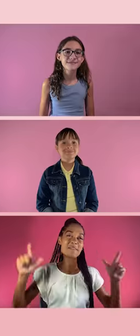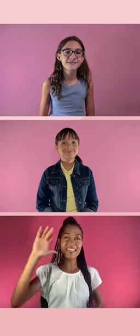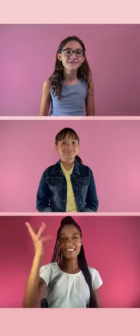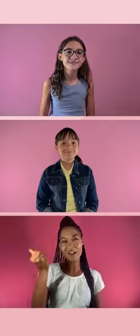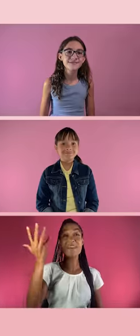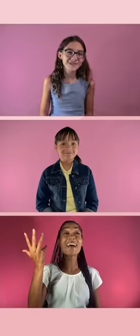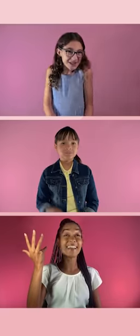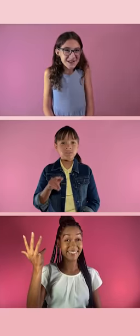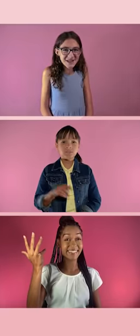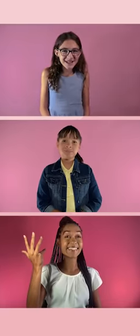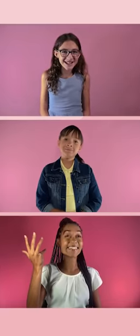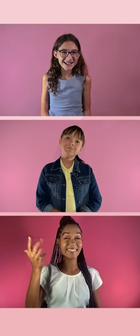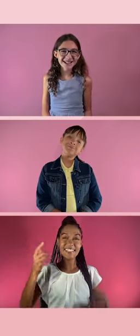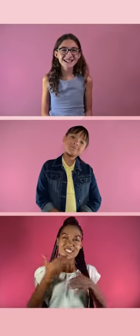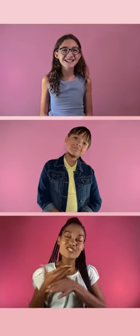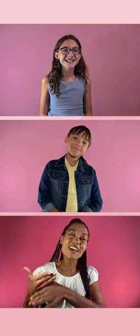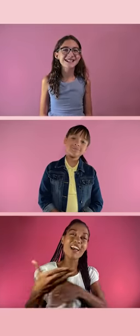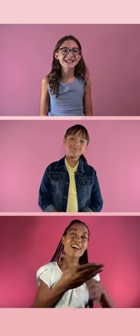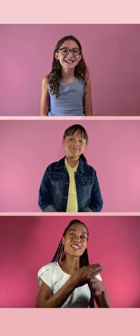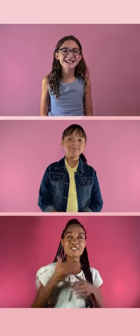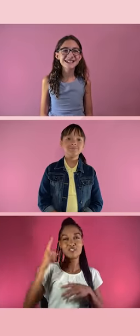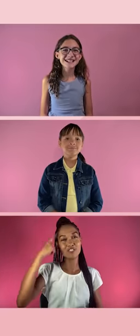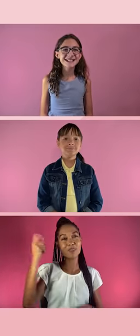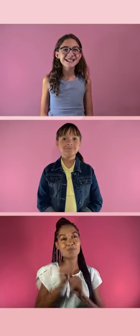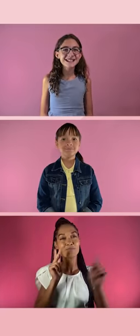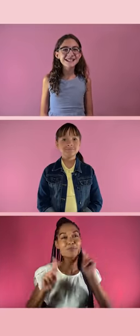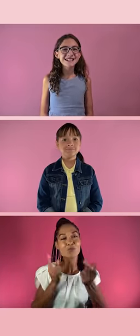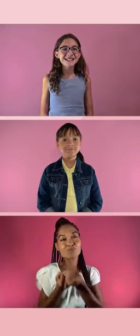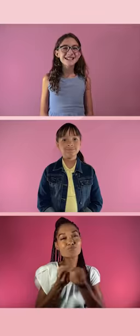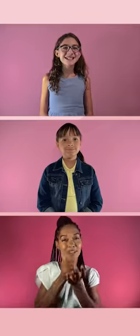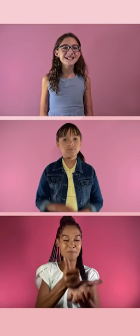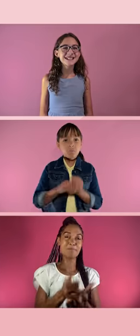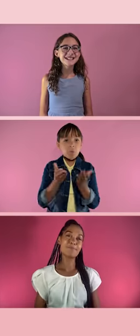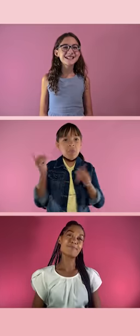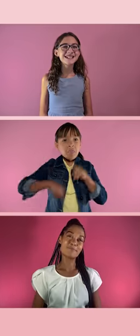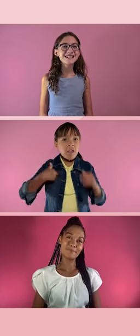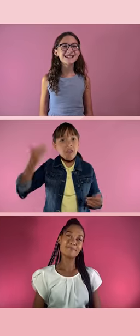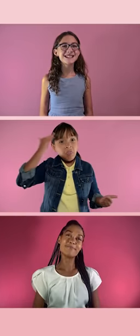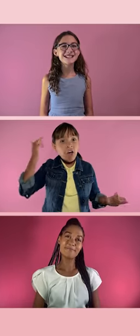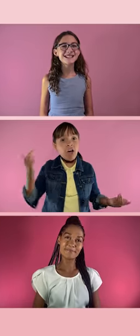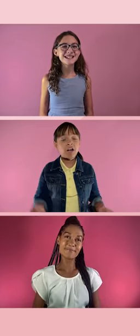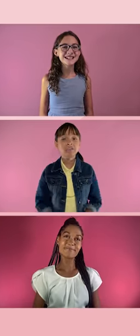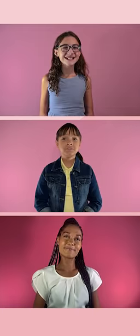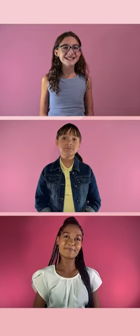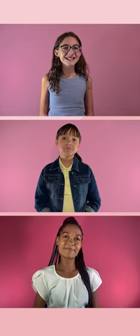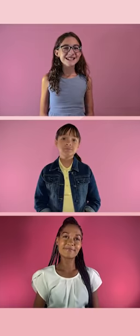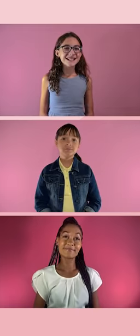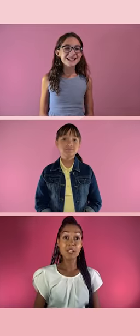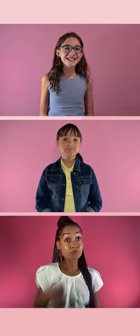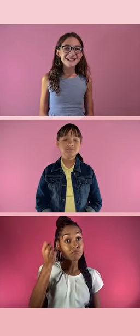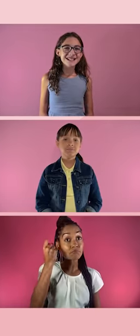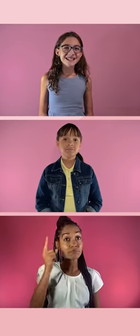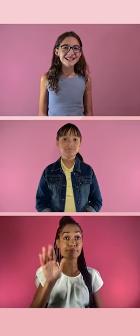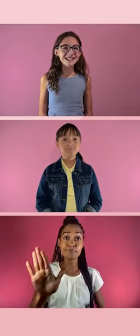big flambe. And share that dream with everyone who helped you along the way. That's more ingredients than I thought there would be.